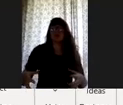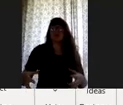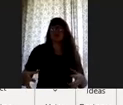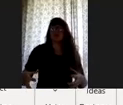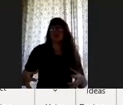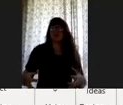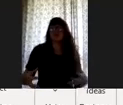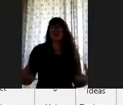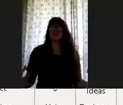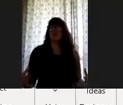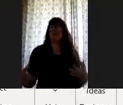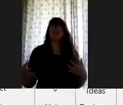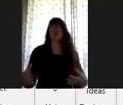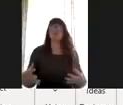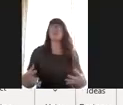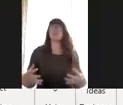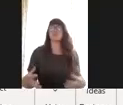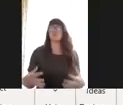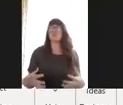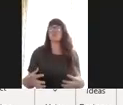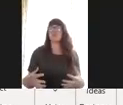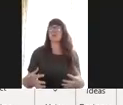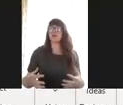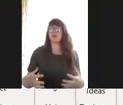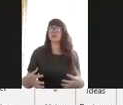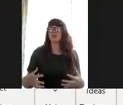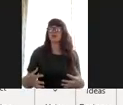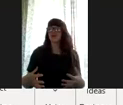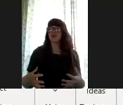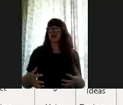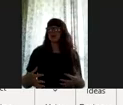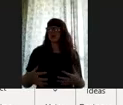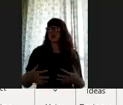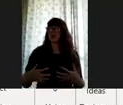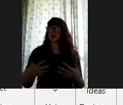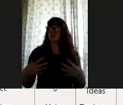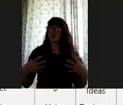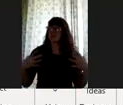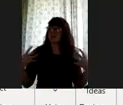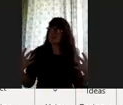your, I don't want to say faith. I don't want to use the term faith, but your